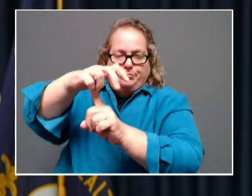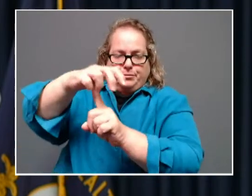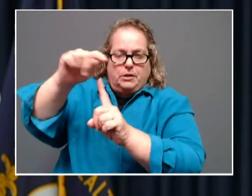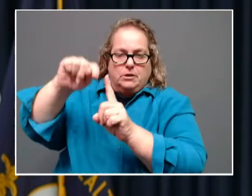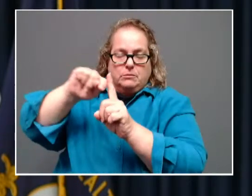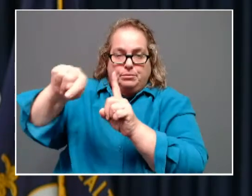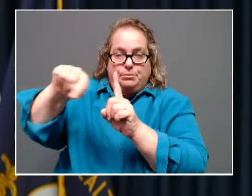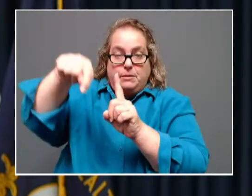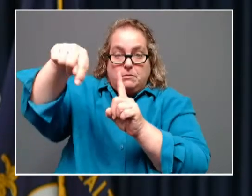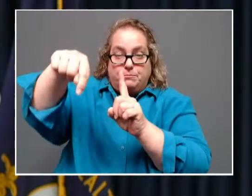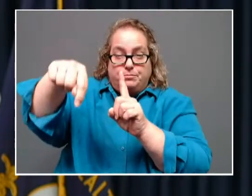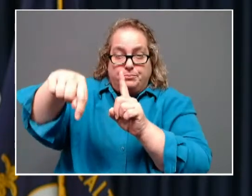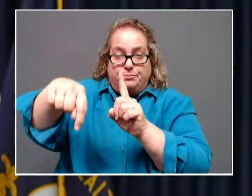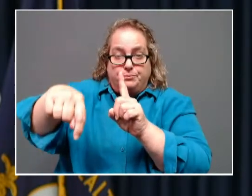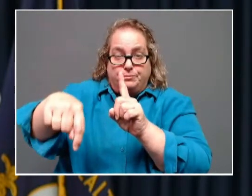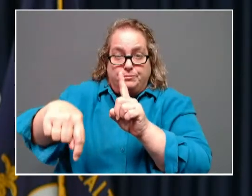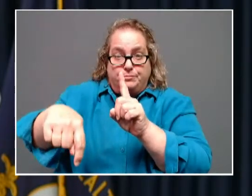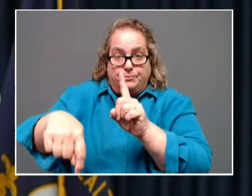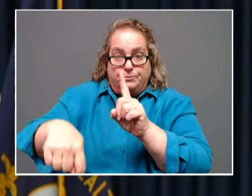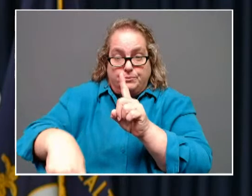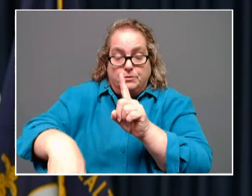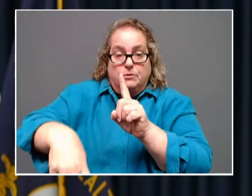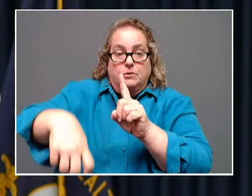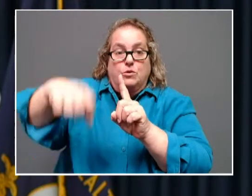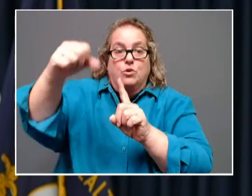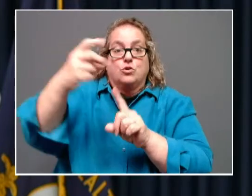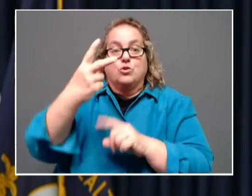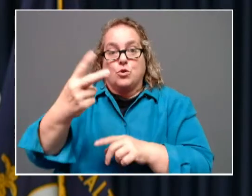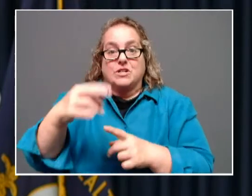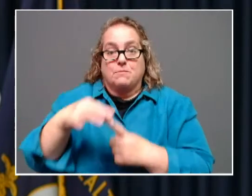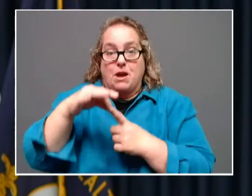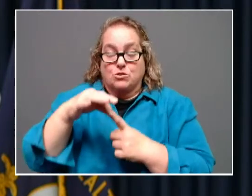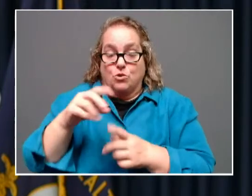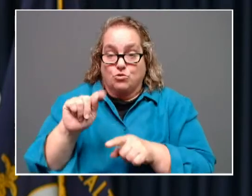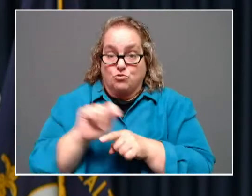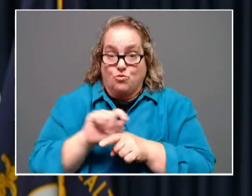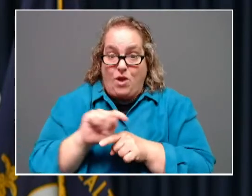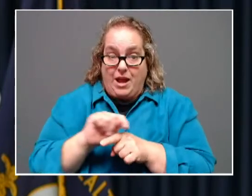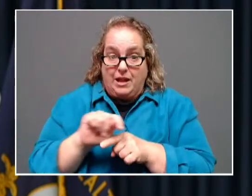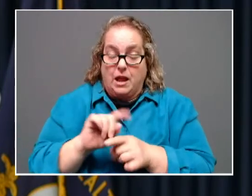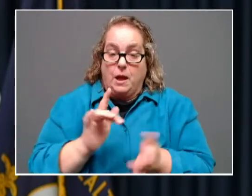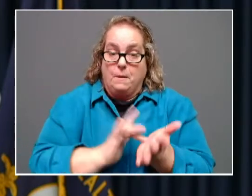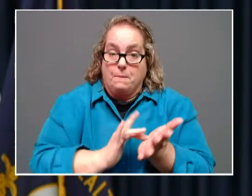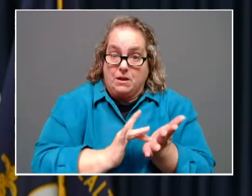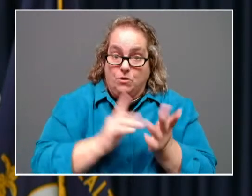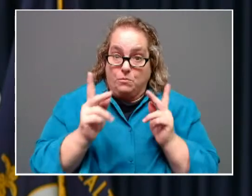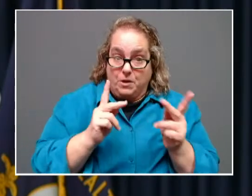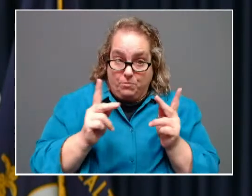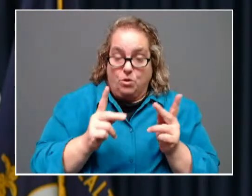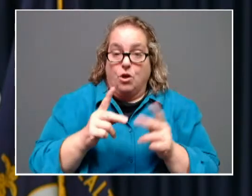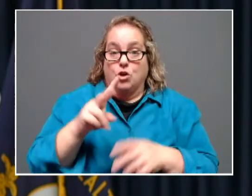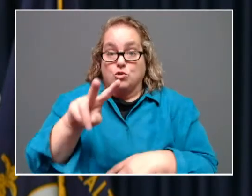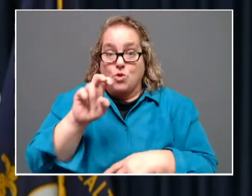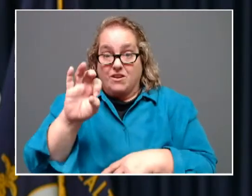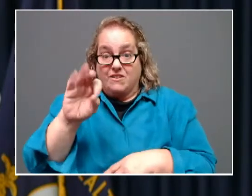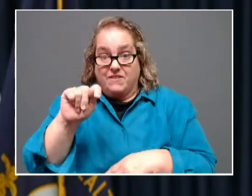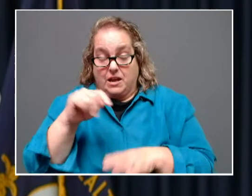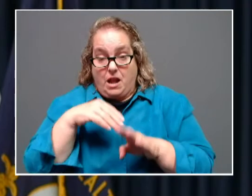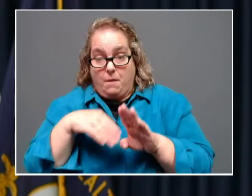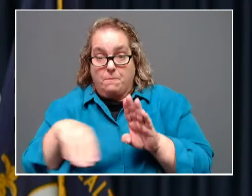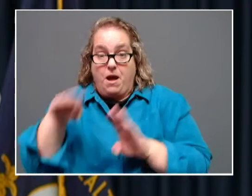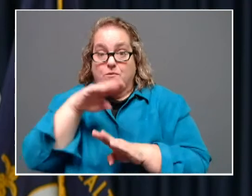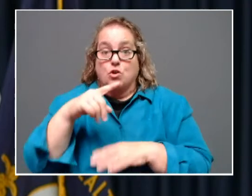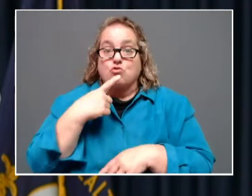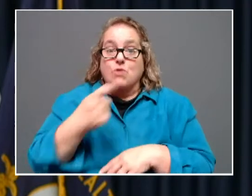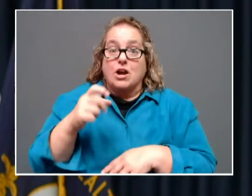specially trained Red Star paramedics joined KSP troopers aboard the aircraft, and from approximately 200 feet above the Red River,